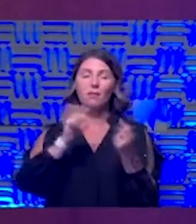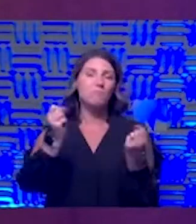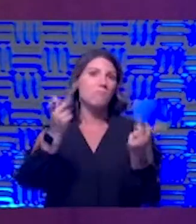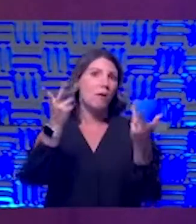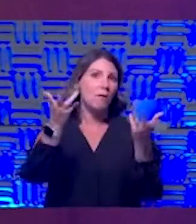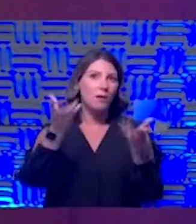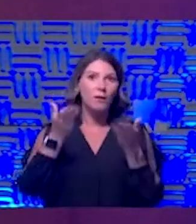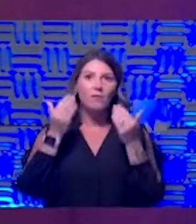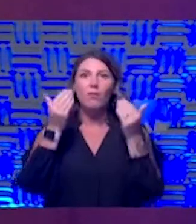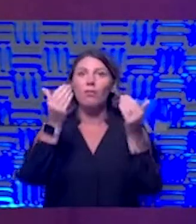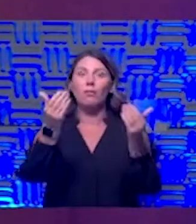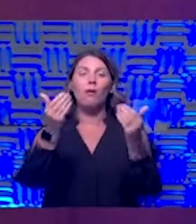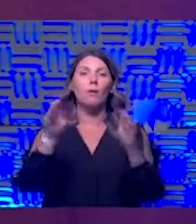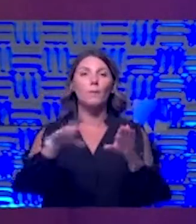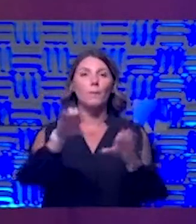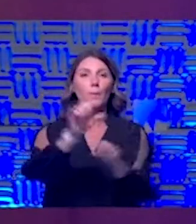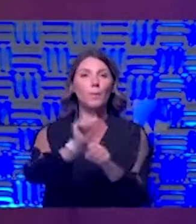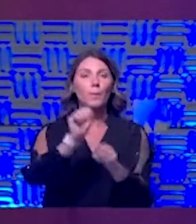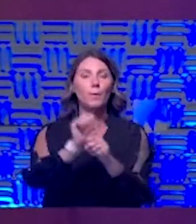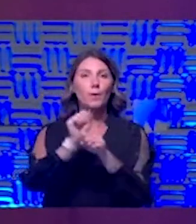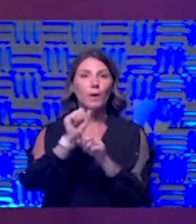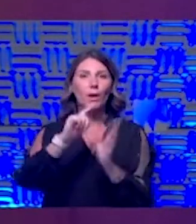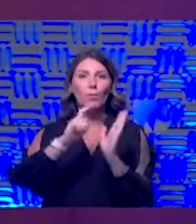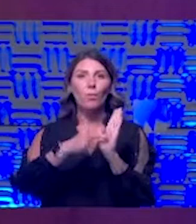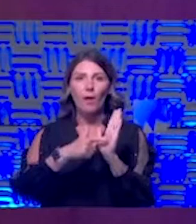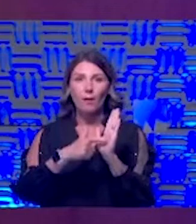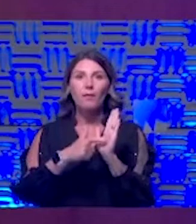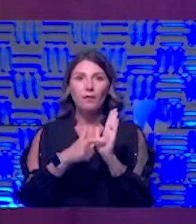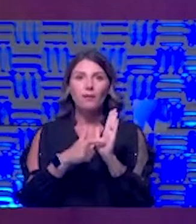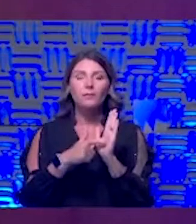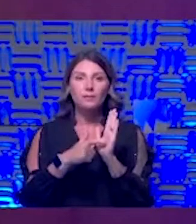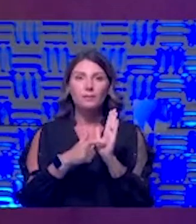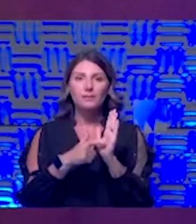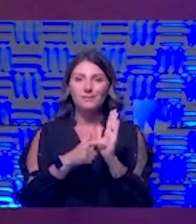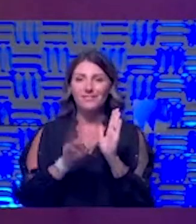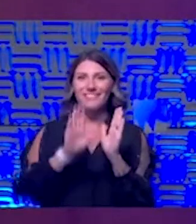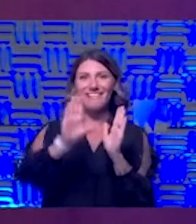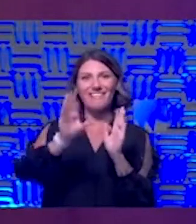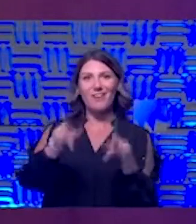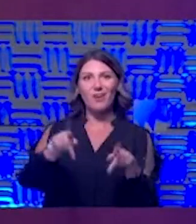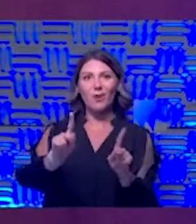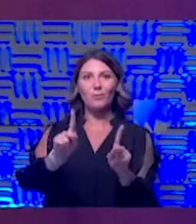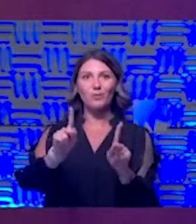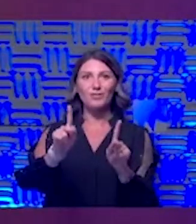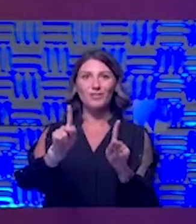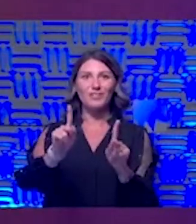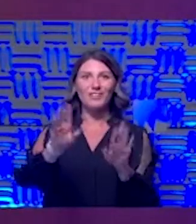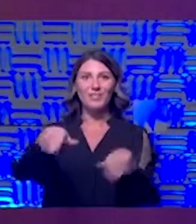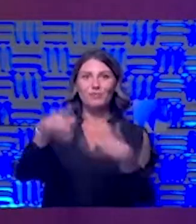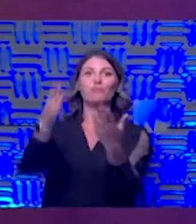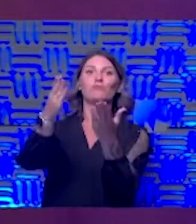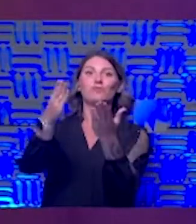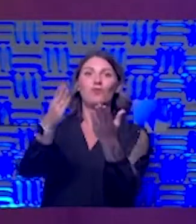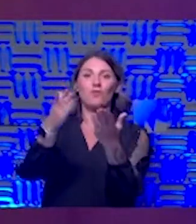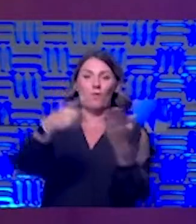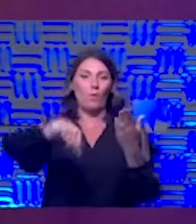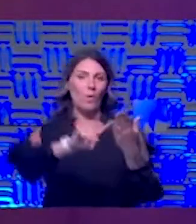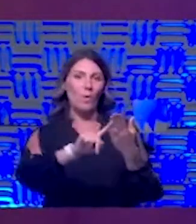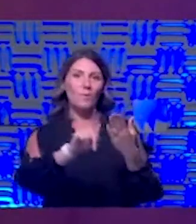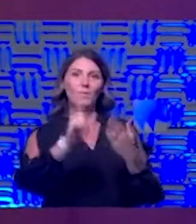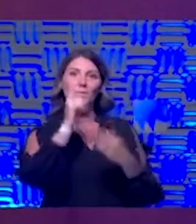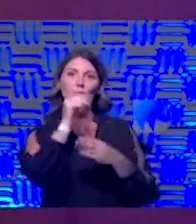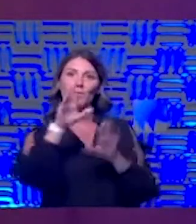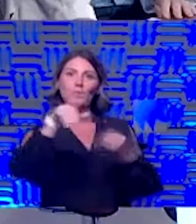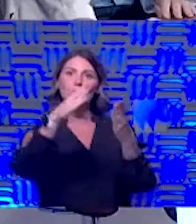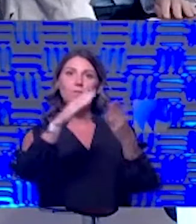us to do this work that recognize that this is their opportunity to serve those that really serve our communities and serve our